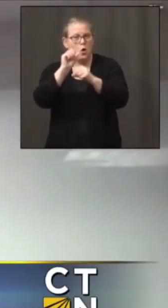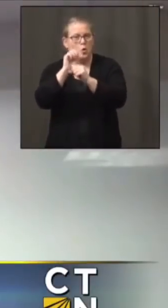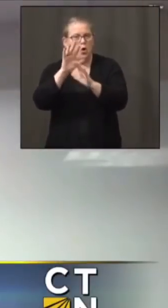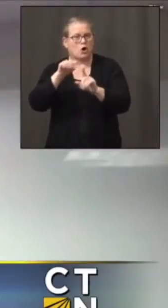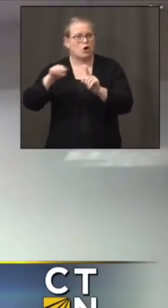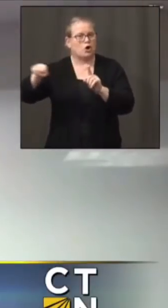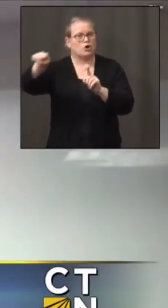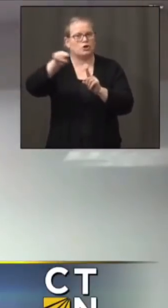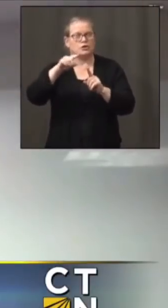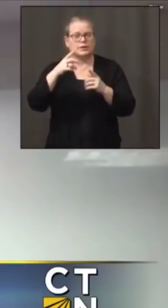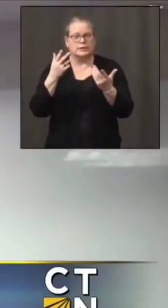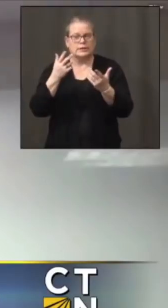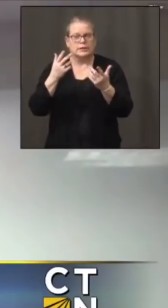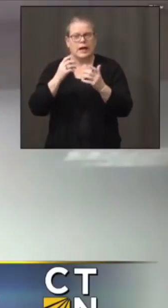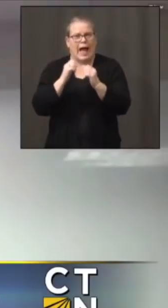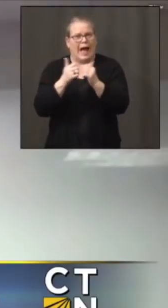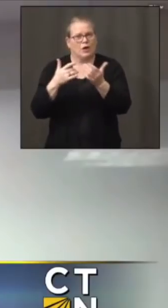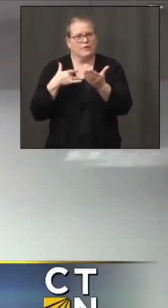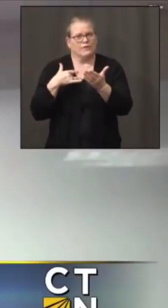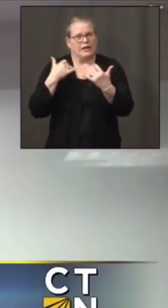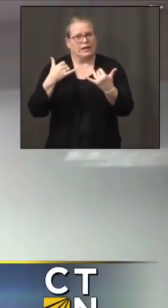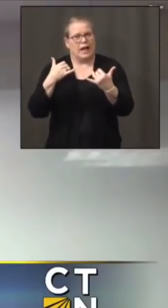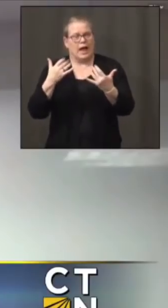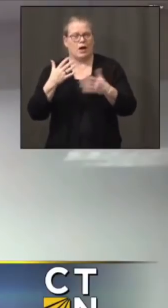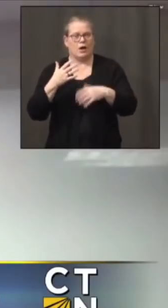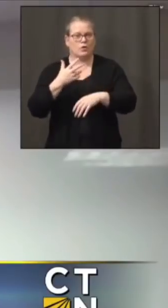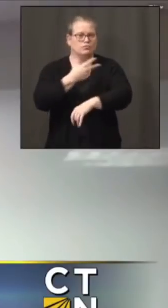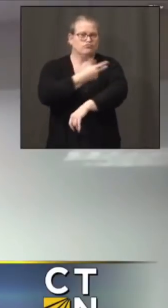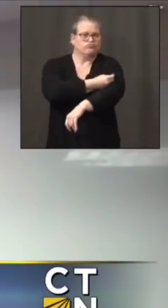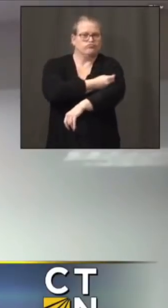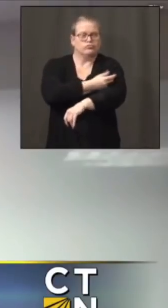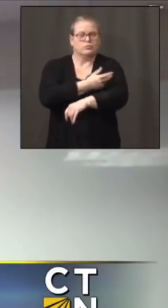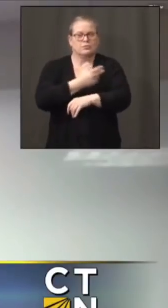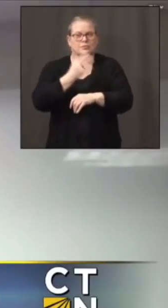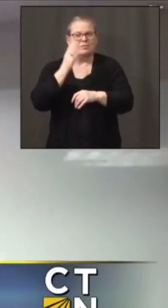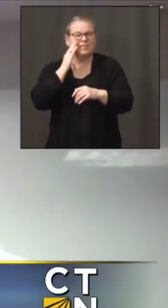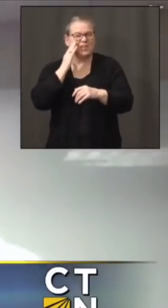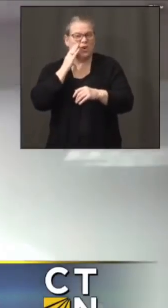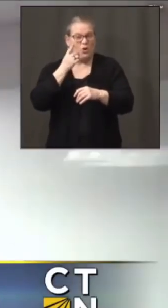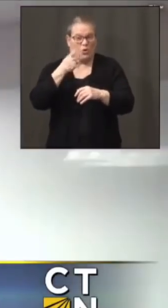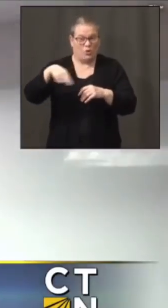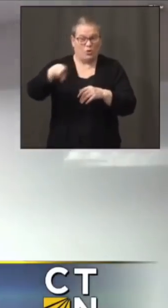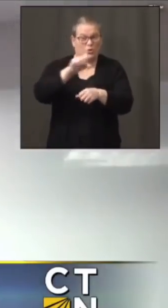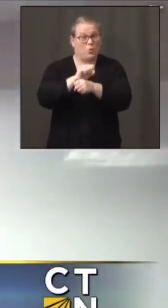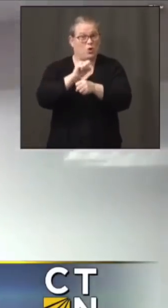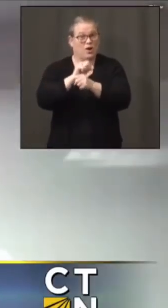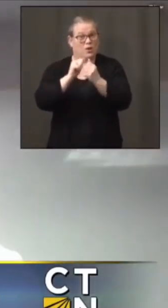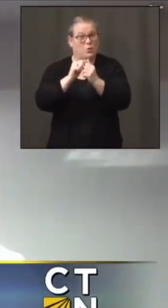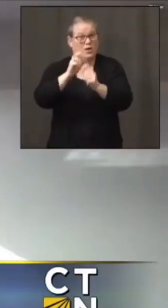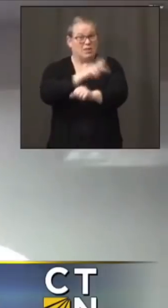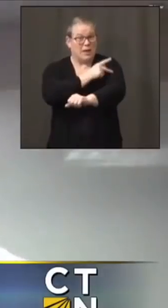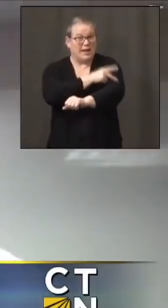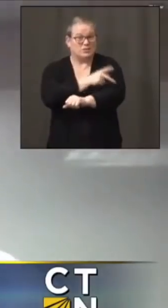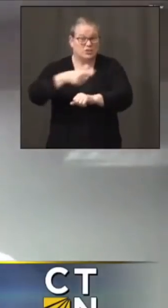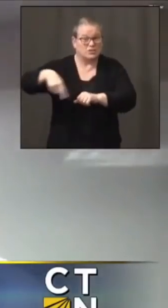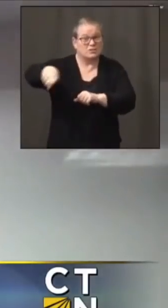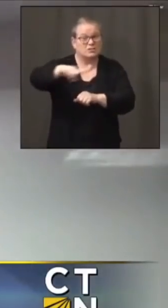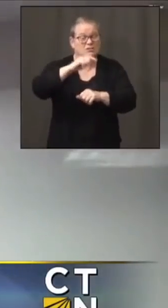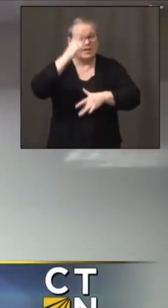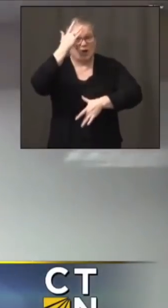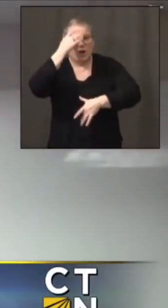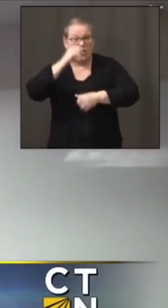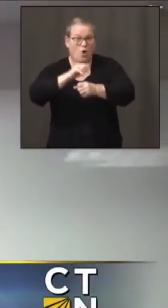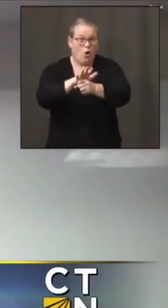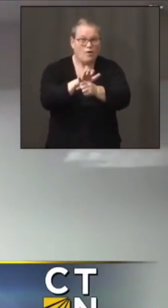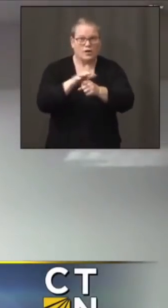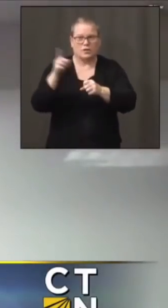playing Russian roulette every time you're dealing with a patient who's ill with COVID? I mean, it's been 9 months. What's the sense